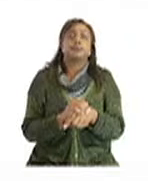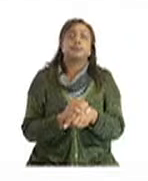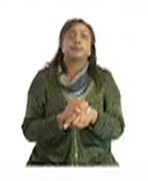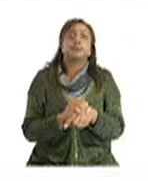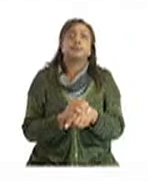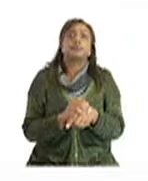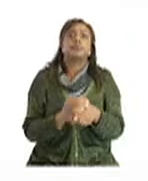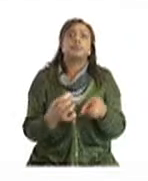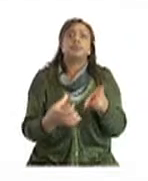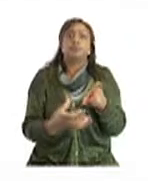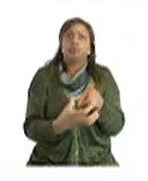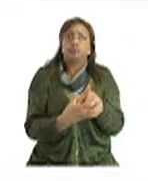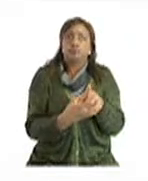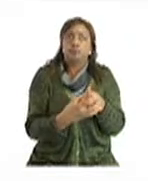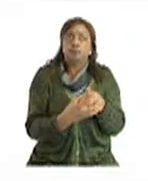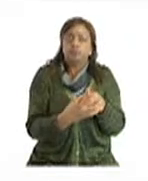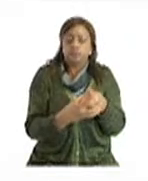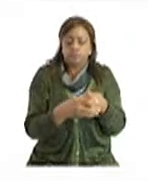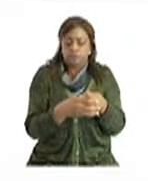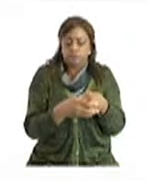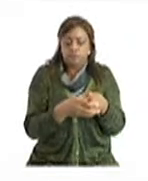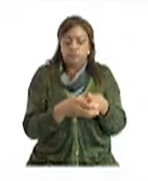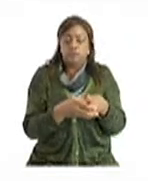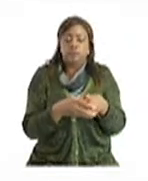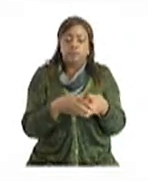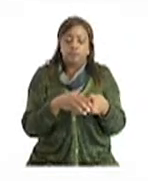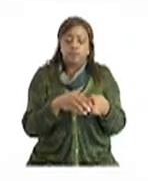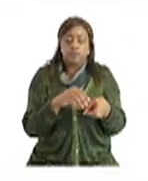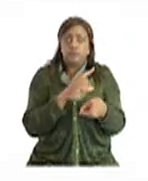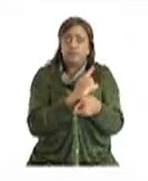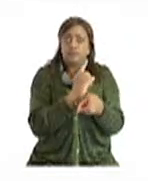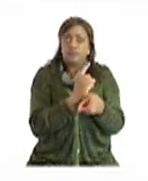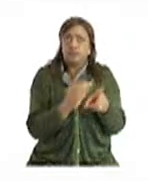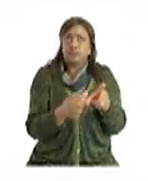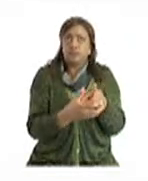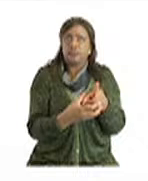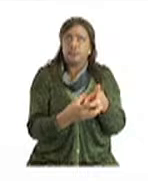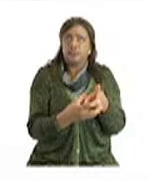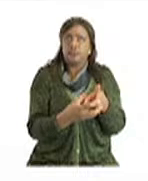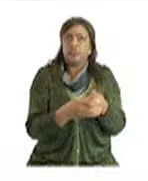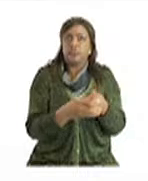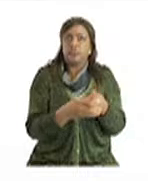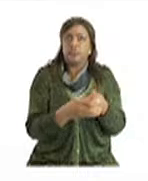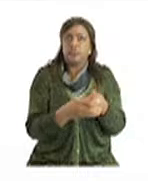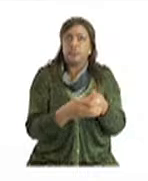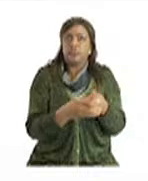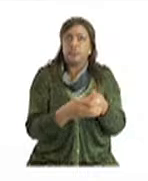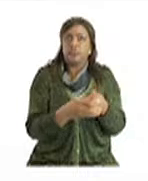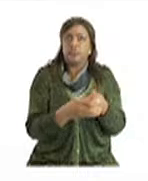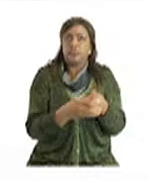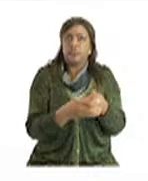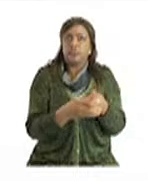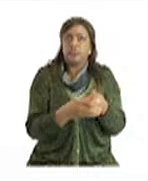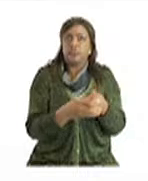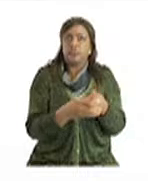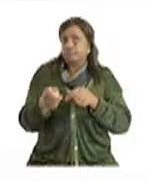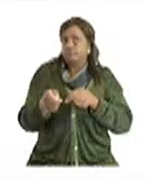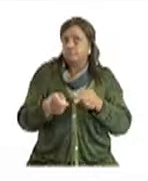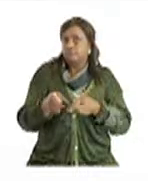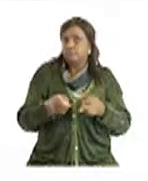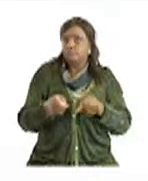To begin with, the scrotum. The scrotum is responsible for temperature